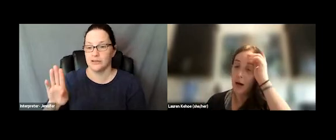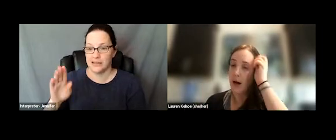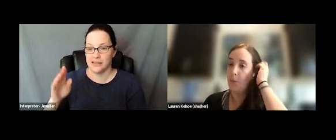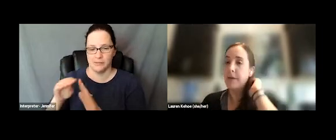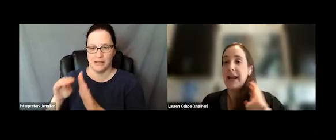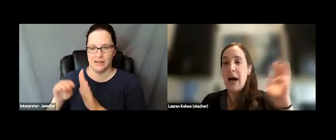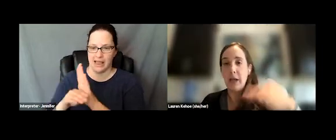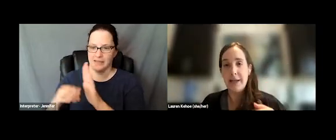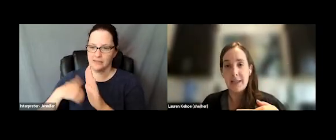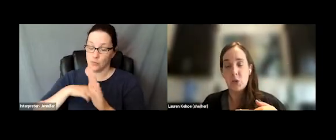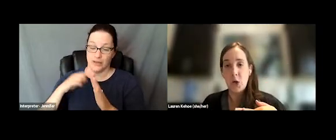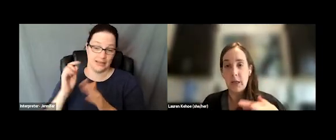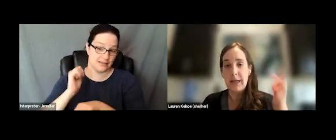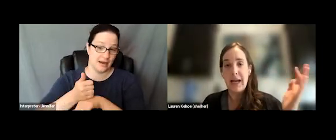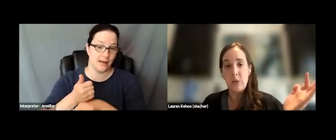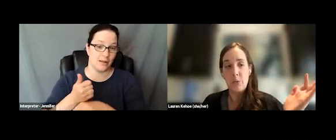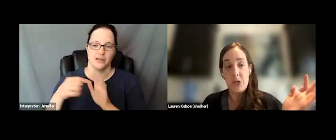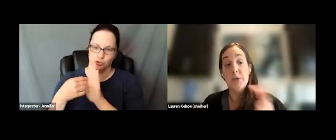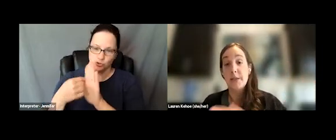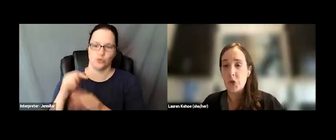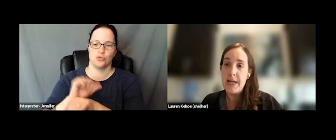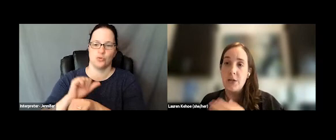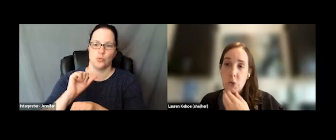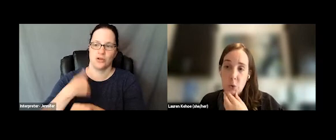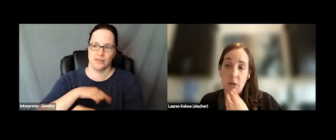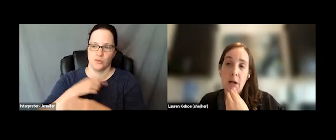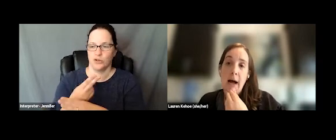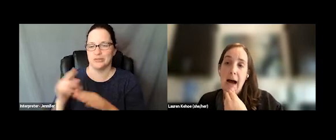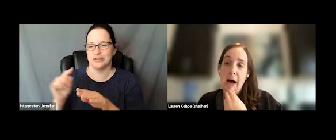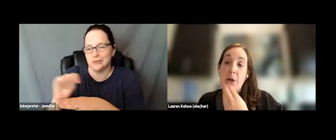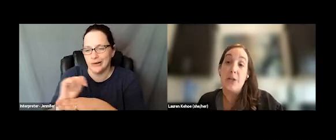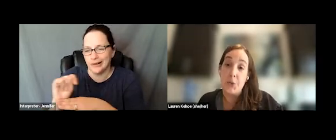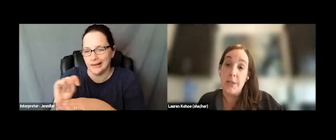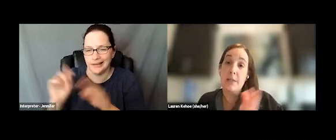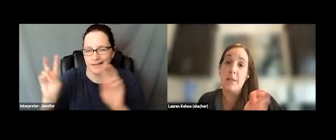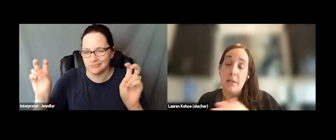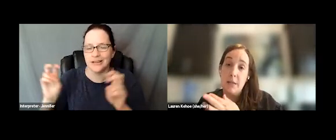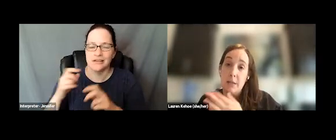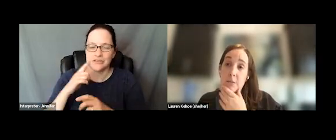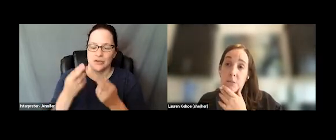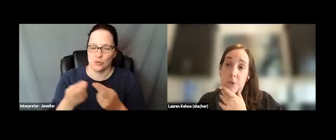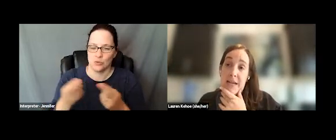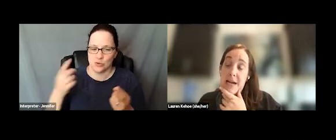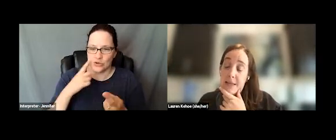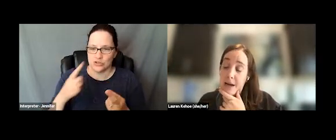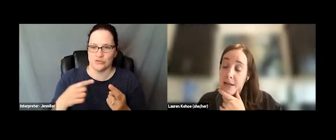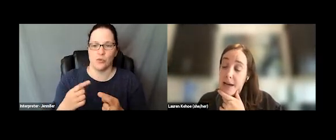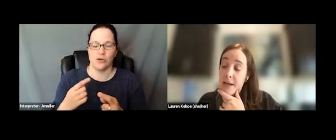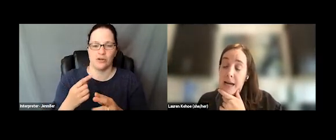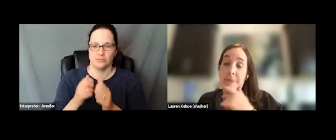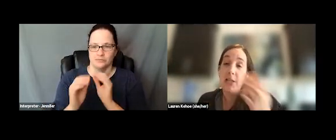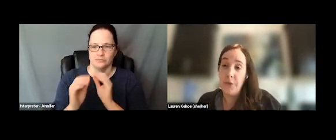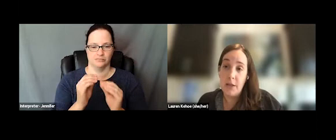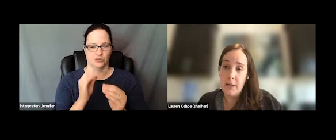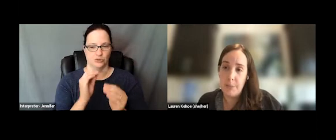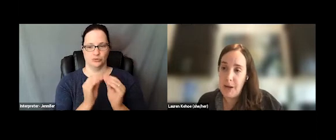together that outlines this work and we used as a training tool and resource to remediate the content.